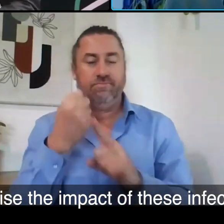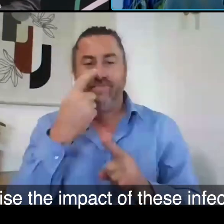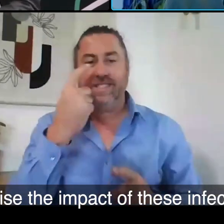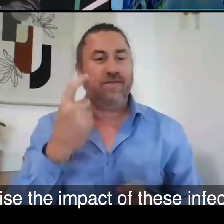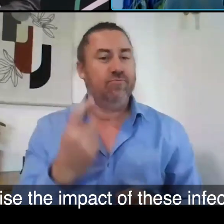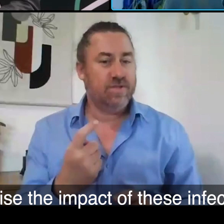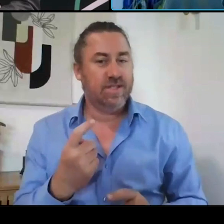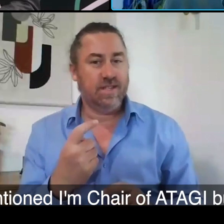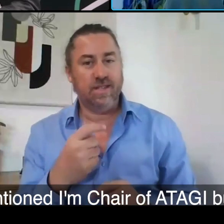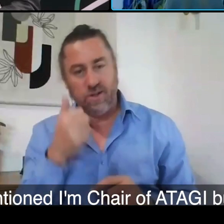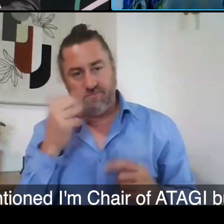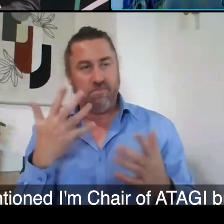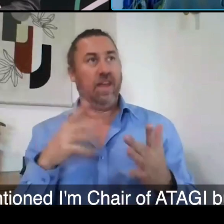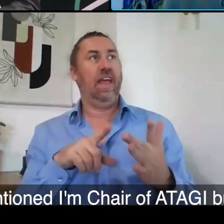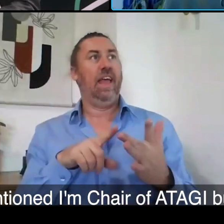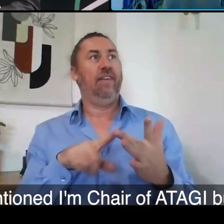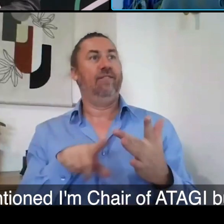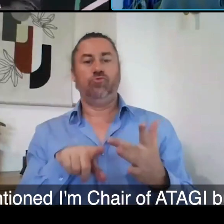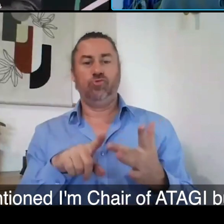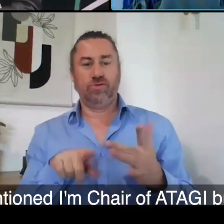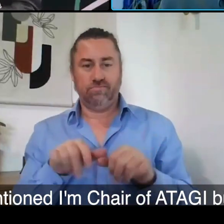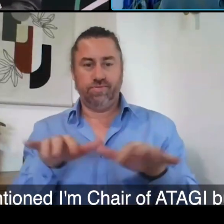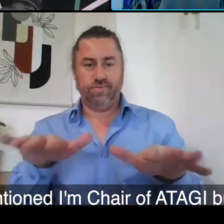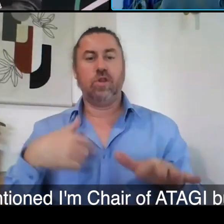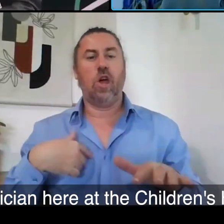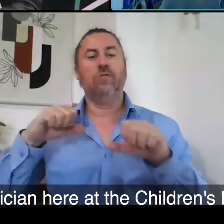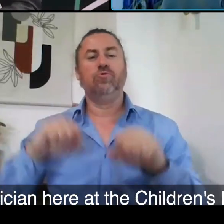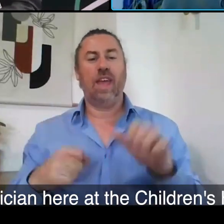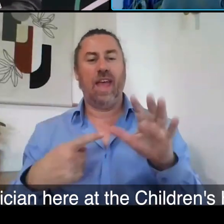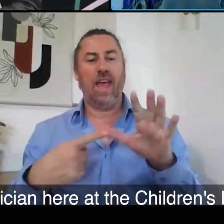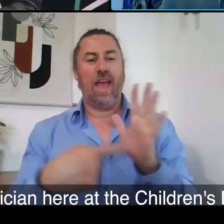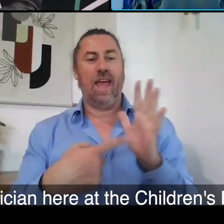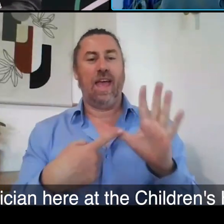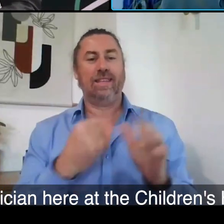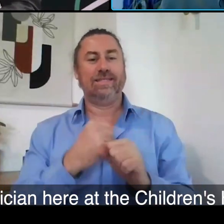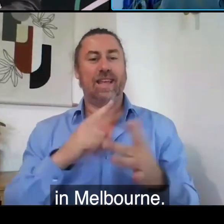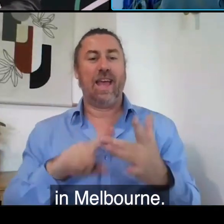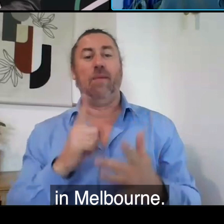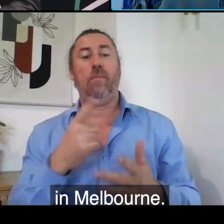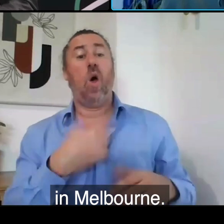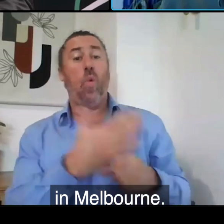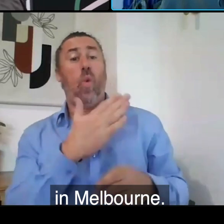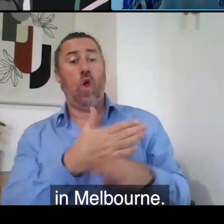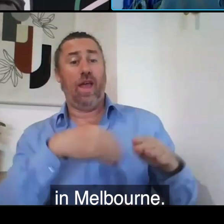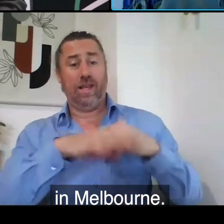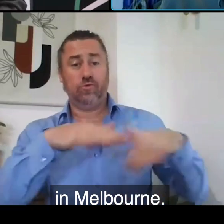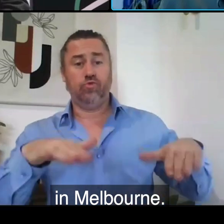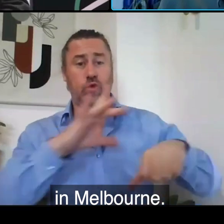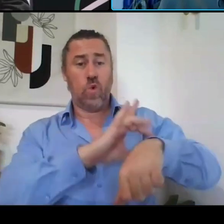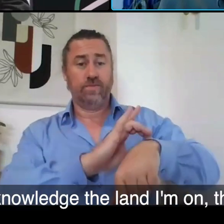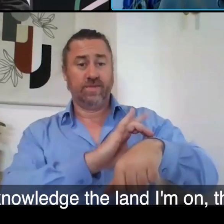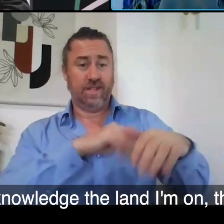these infections. As Paul mentioned, I'm chair of ATAGI, but I'm also a paediatrician here at the Children's Hospital in